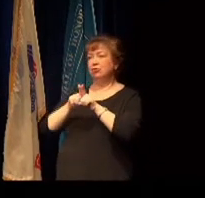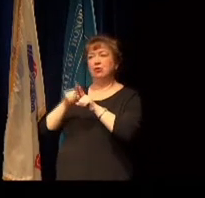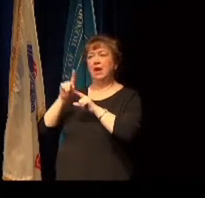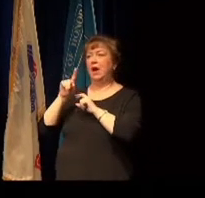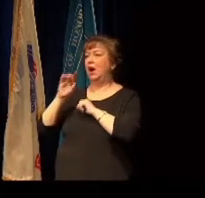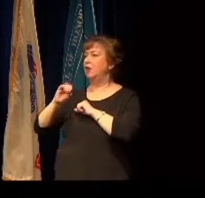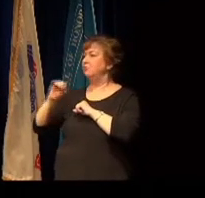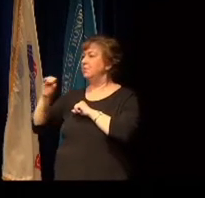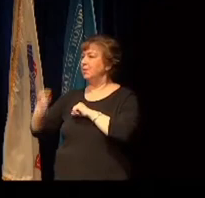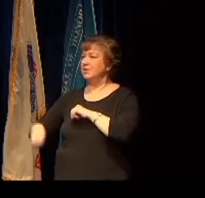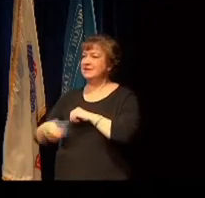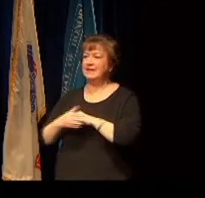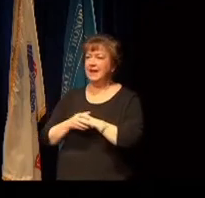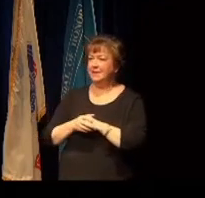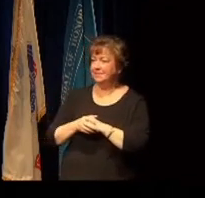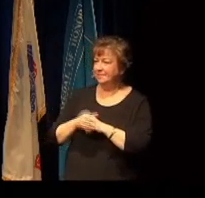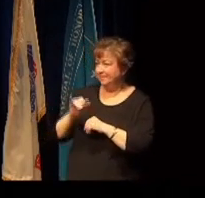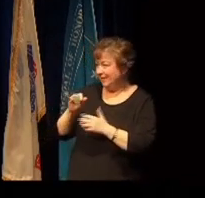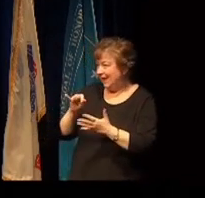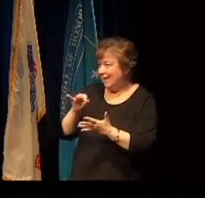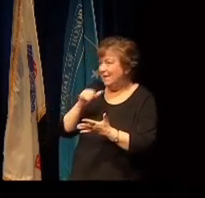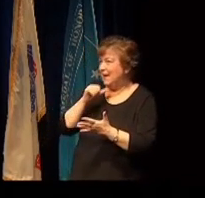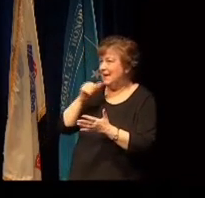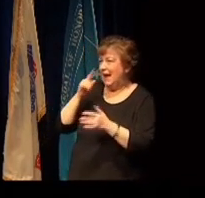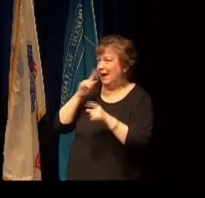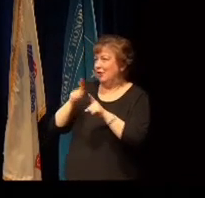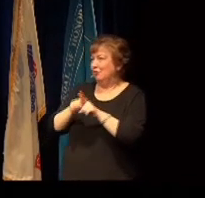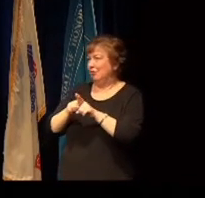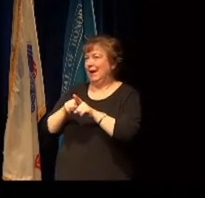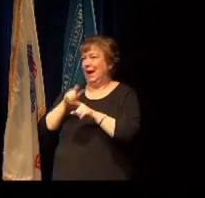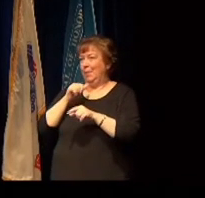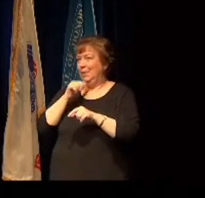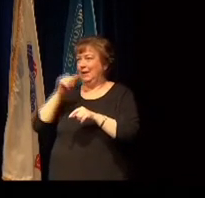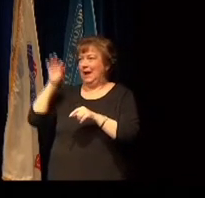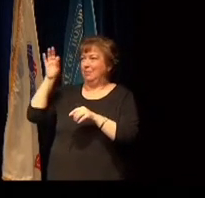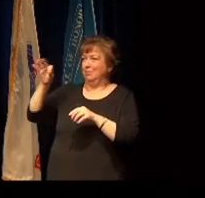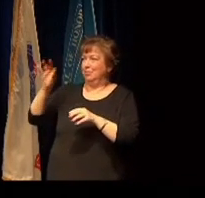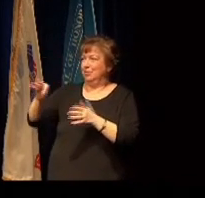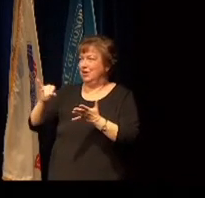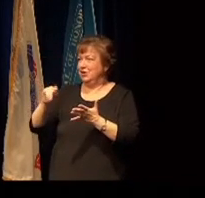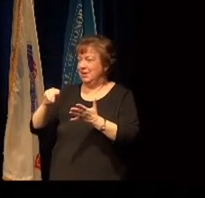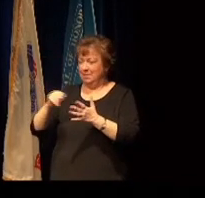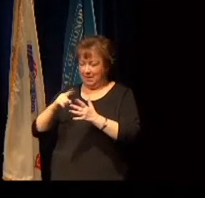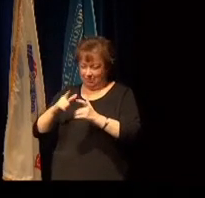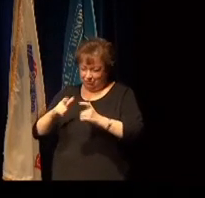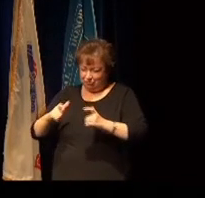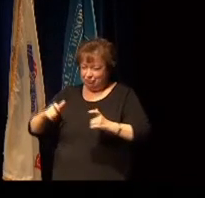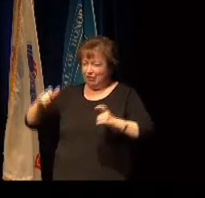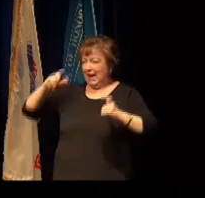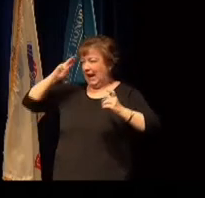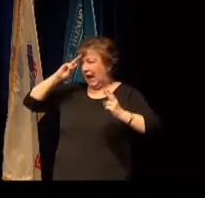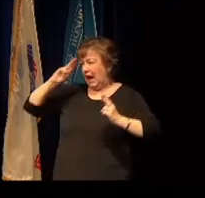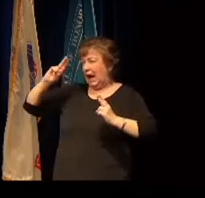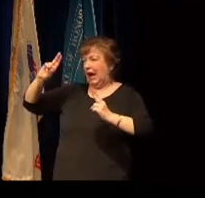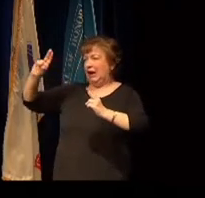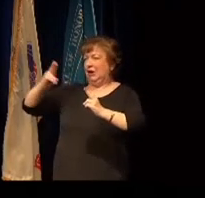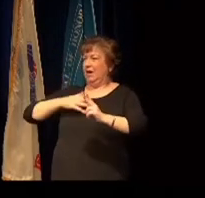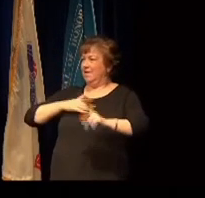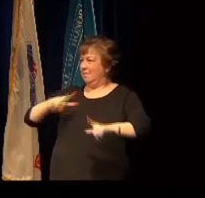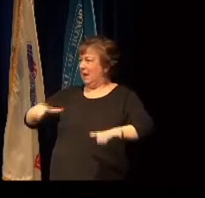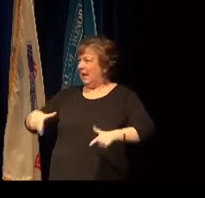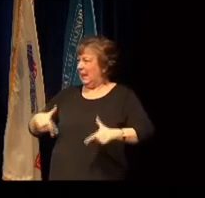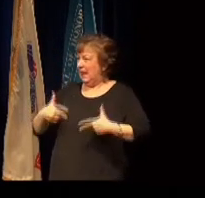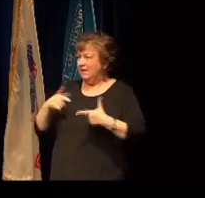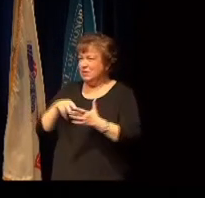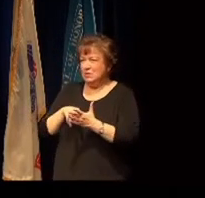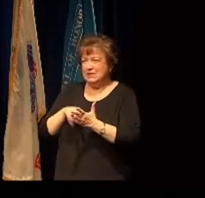if I didn't agree with him. This is the greatest honor of my life to stand here at this with this group of